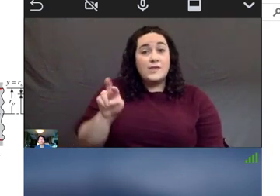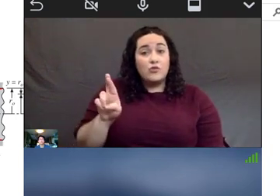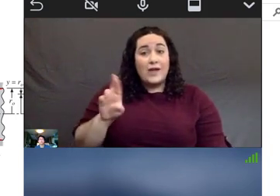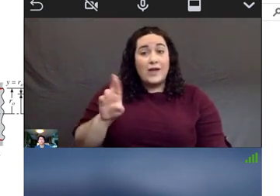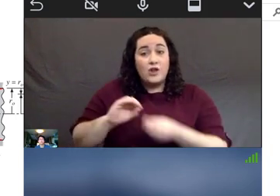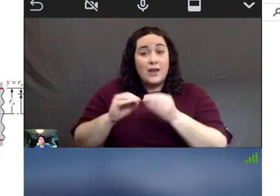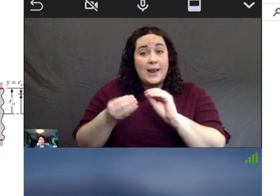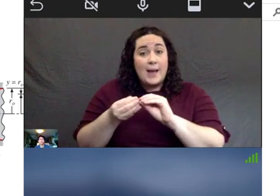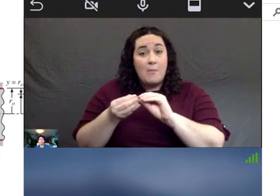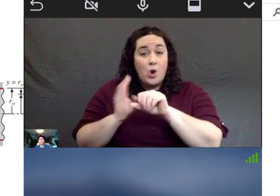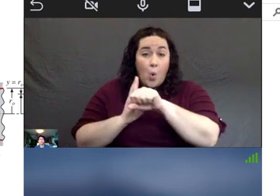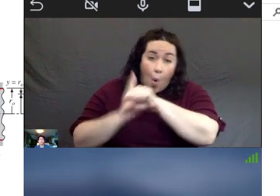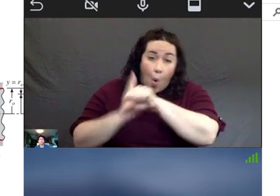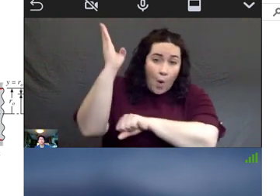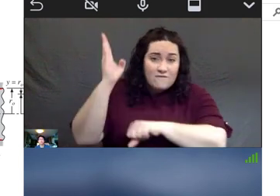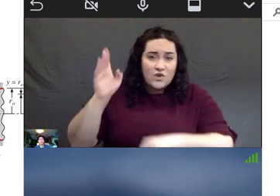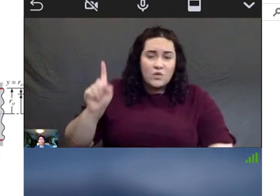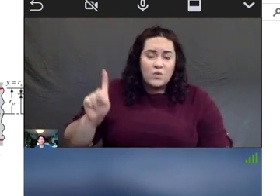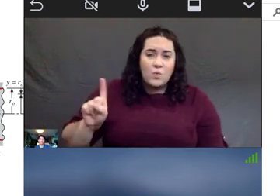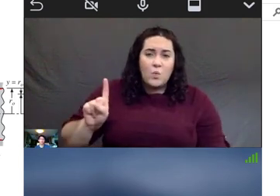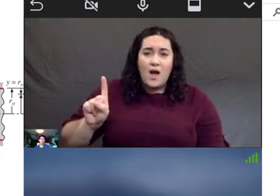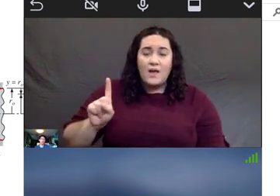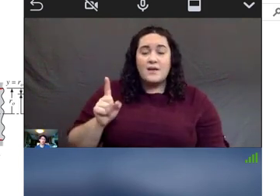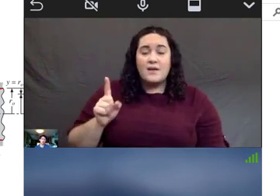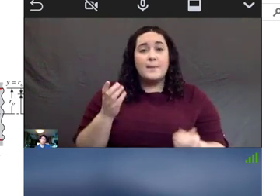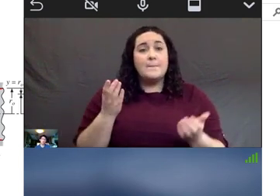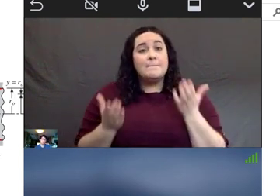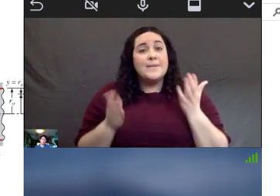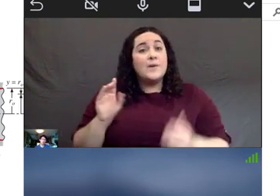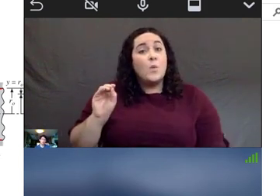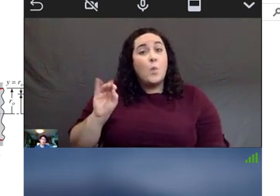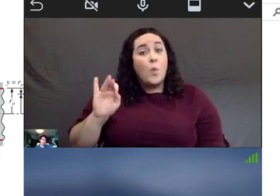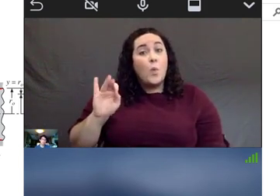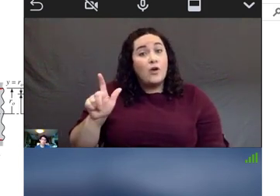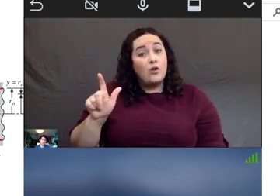about a fuel or a fluid like oil, then